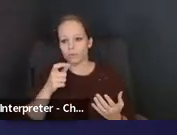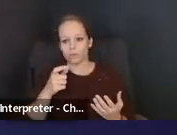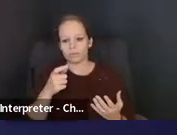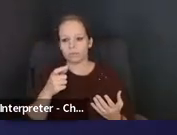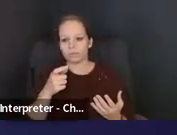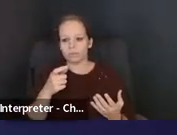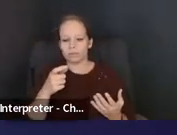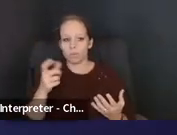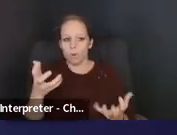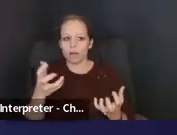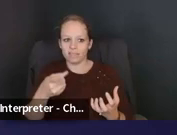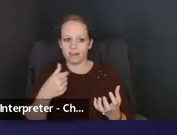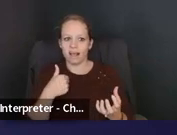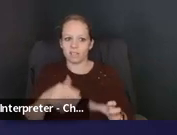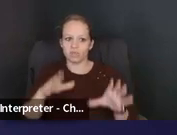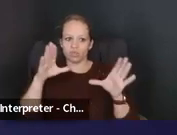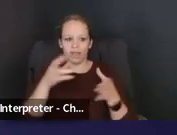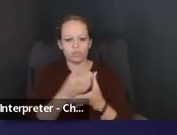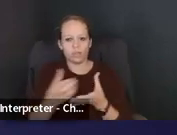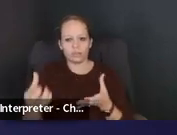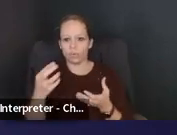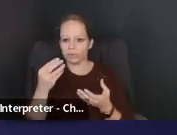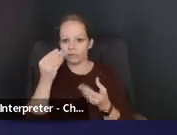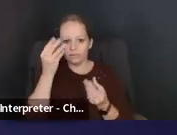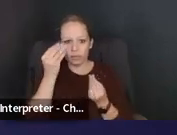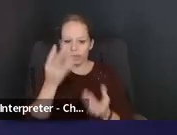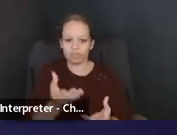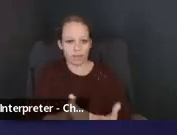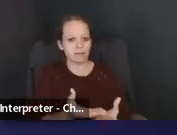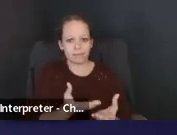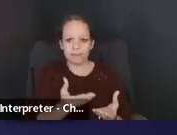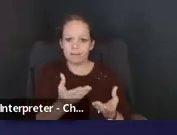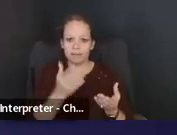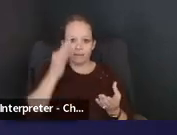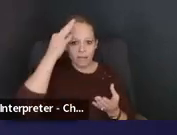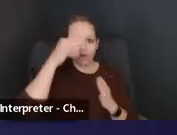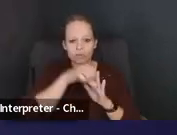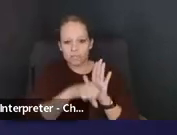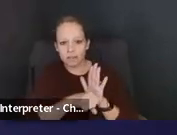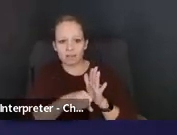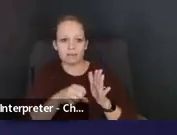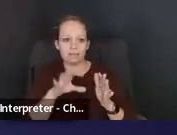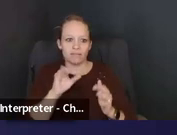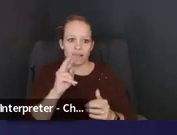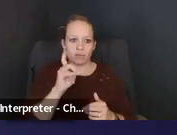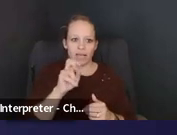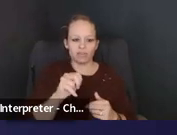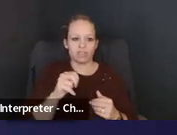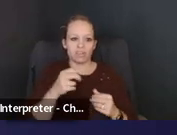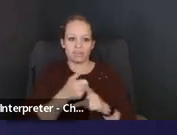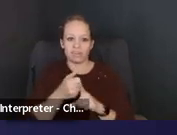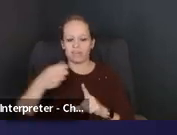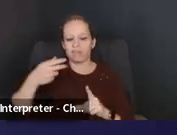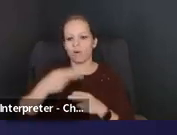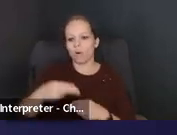funding opportunities, including federal, state, and foundation. That is ProQuest there. So check that out.